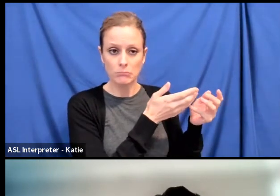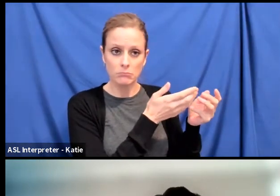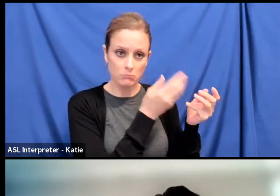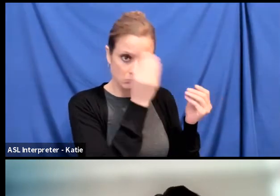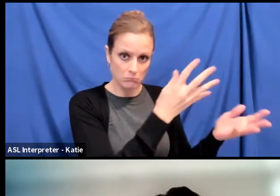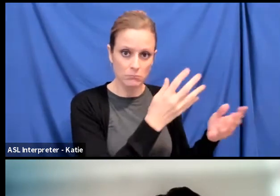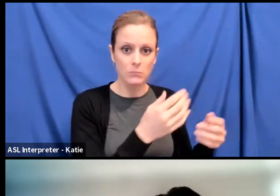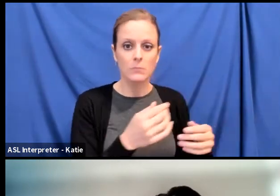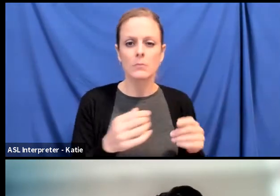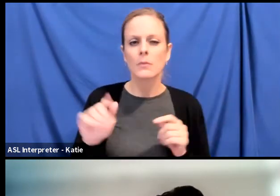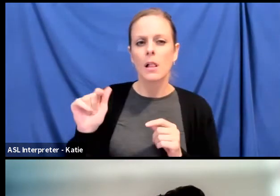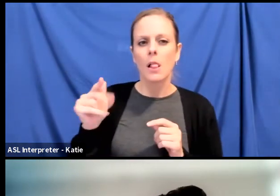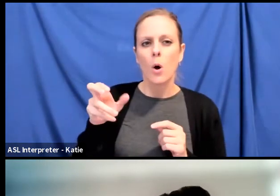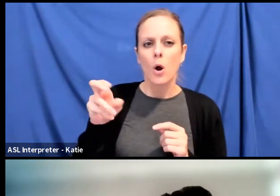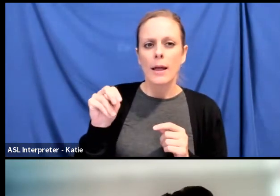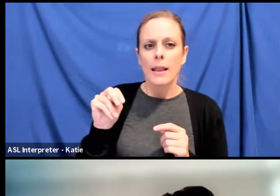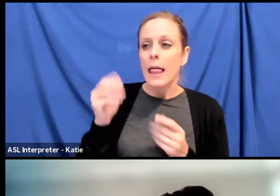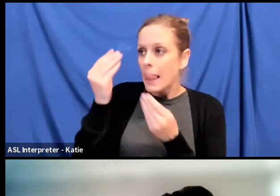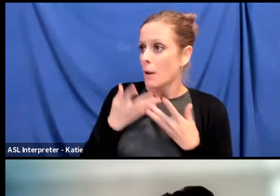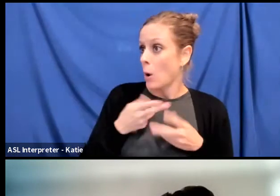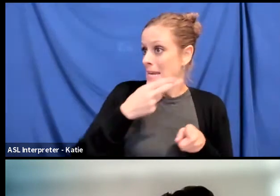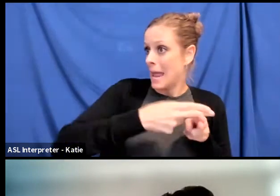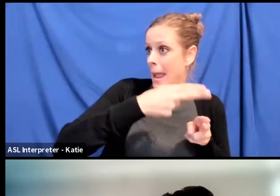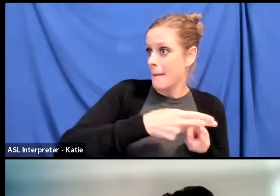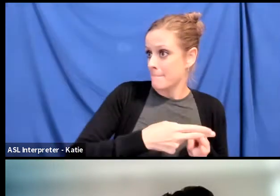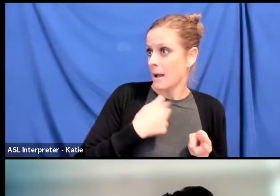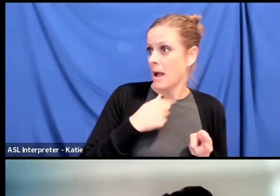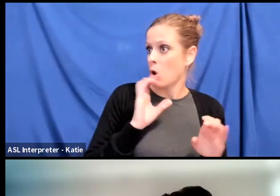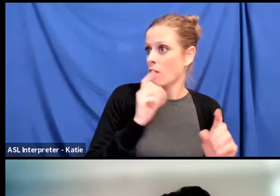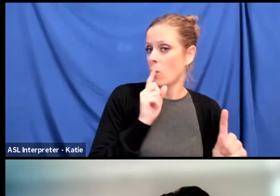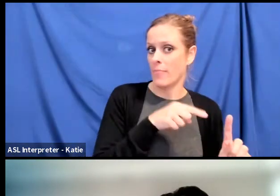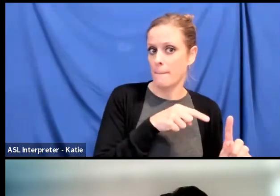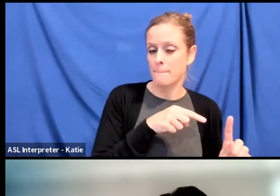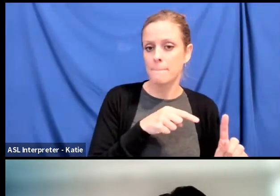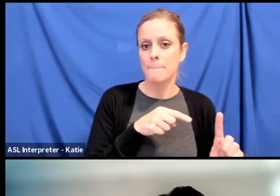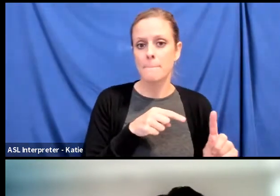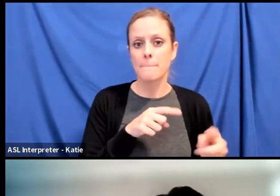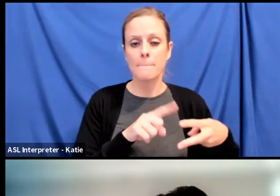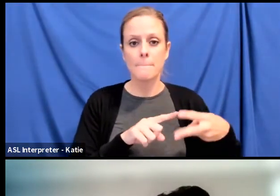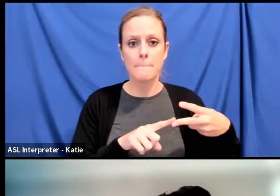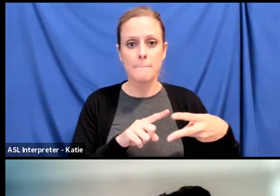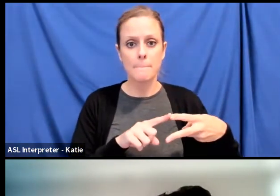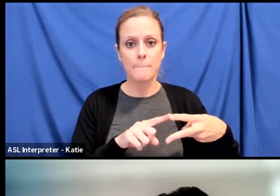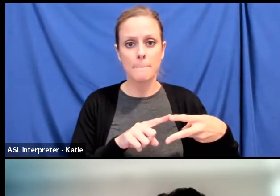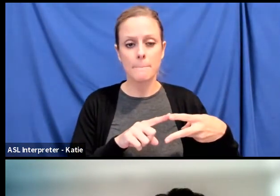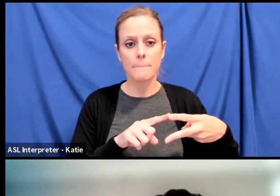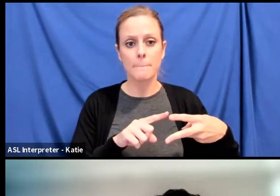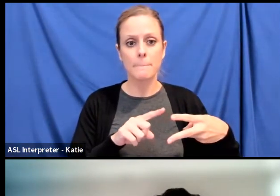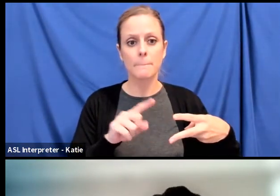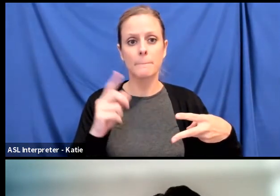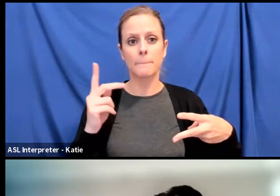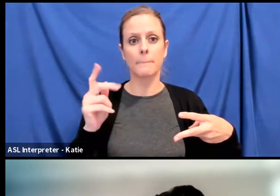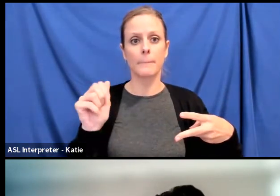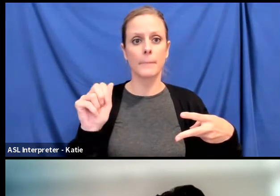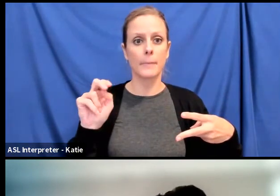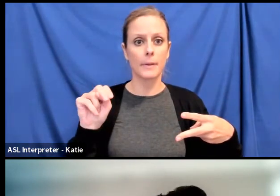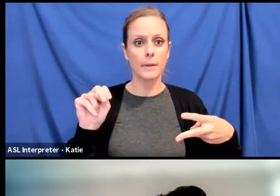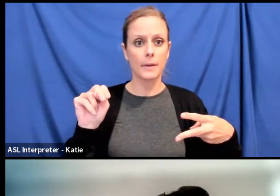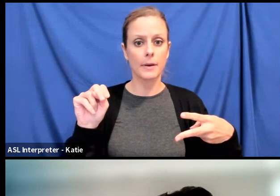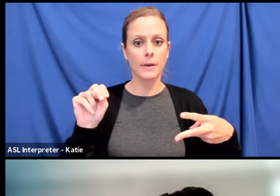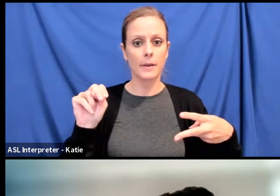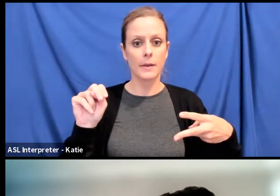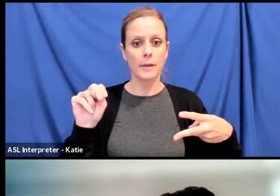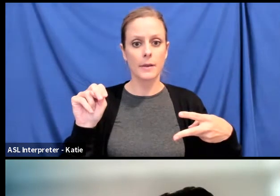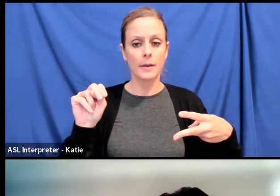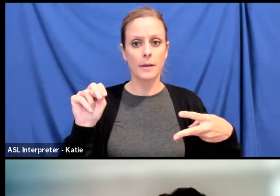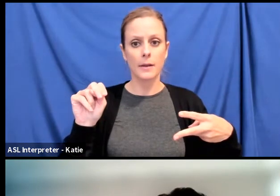Let me know whose names to look out for. This is Lauren. Zahir Khan and Kanoa, K-A-N-A. I You can believe